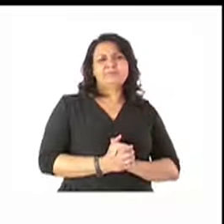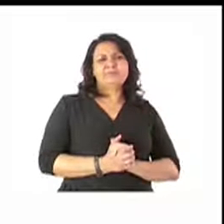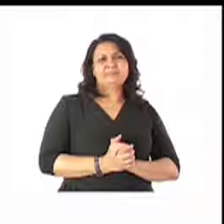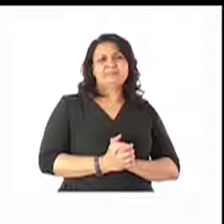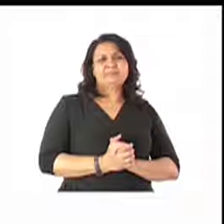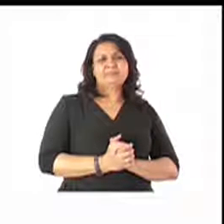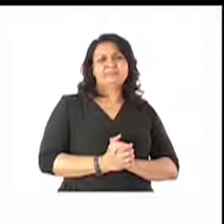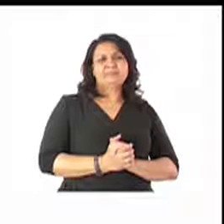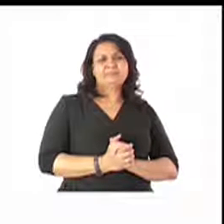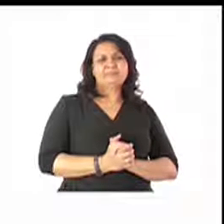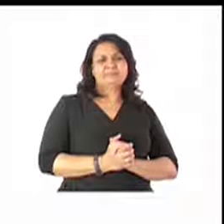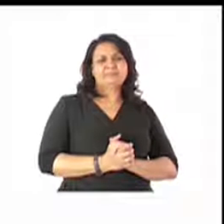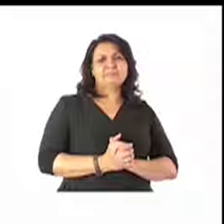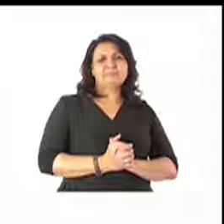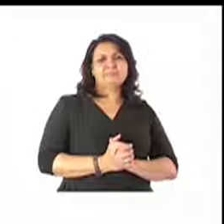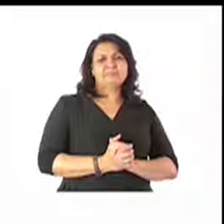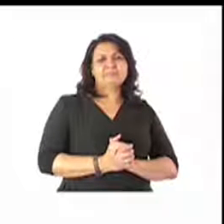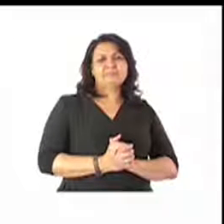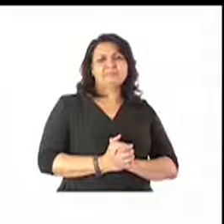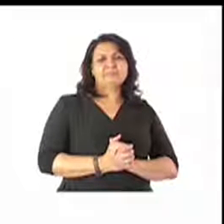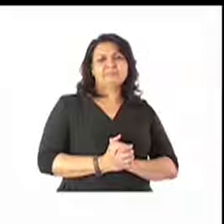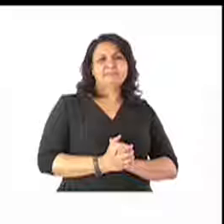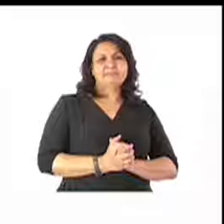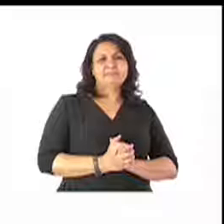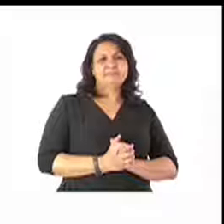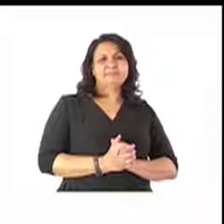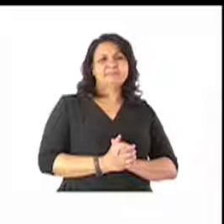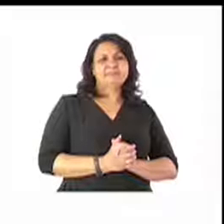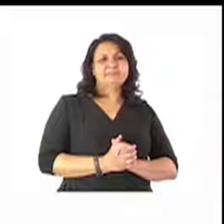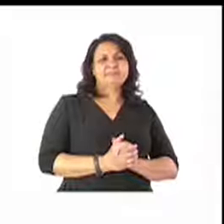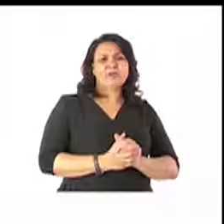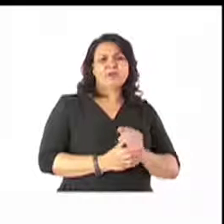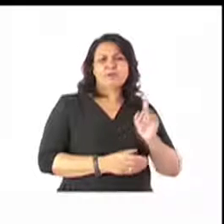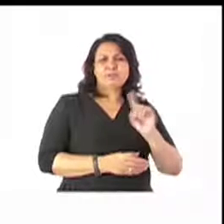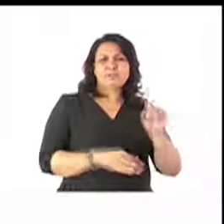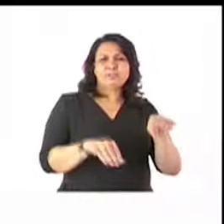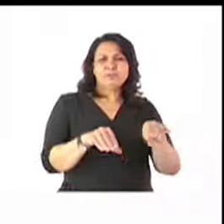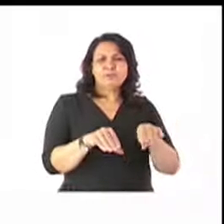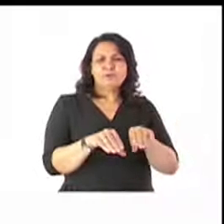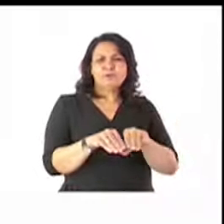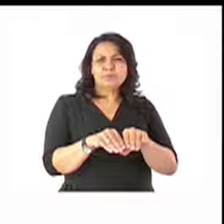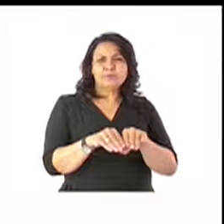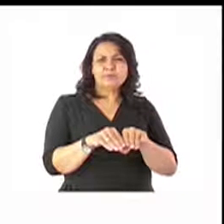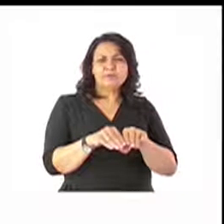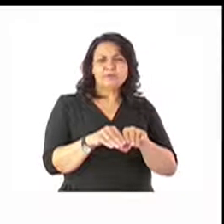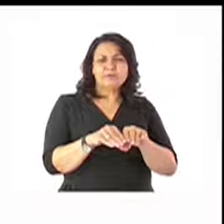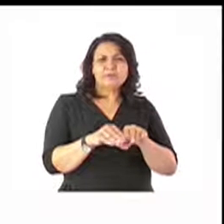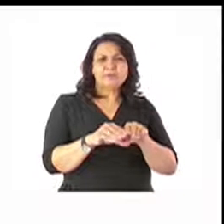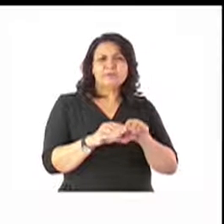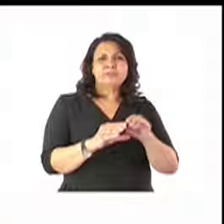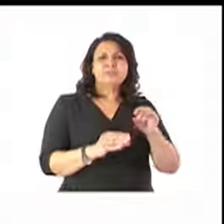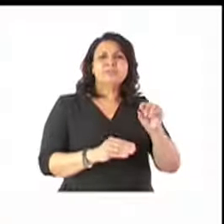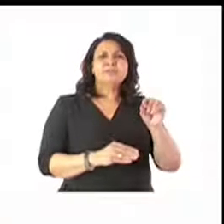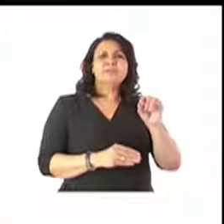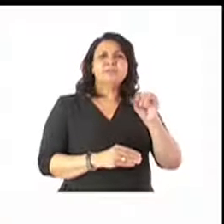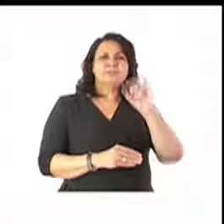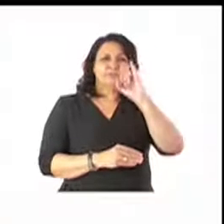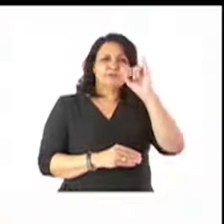Wonderful. Now what you have to do is Draw